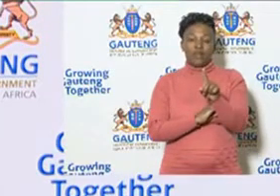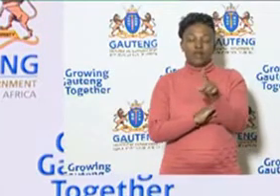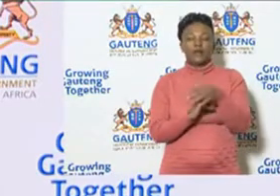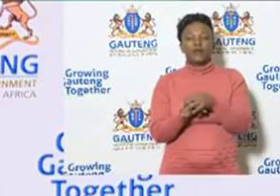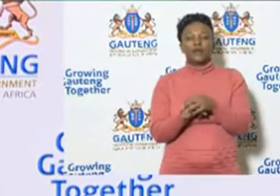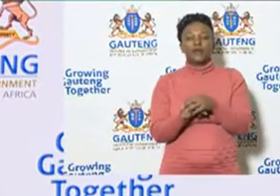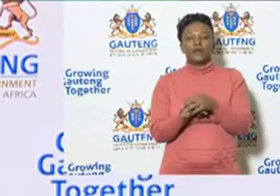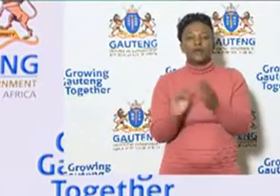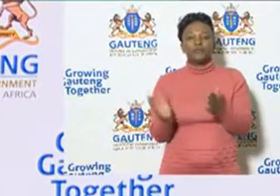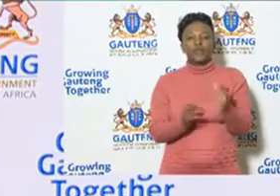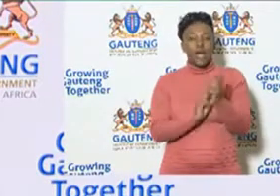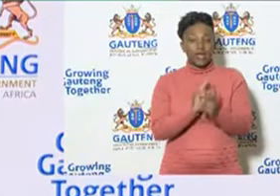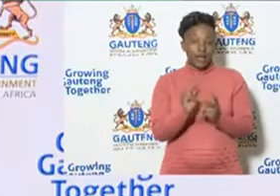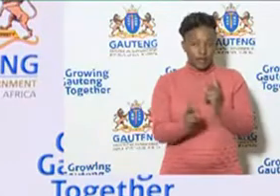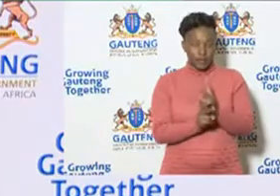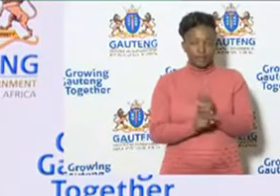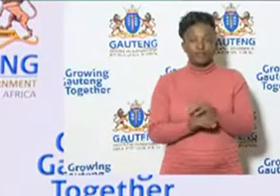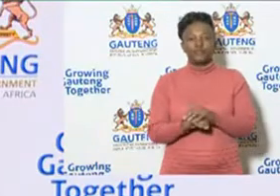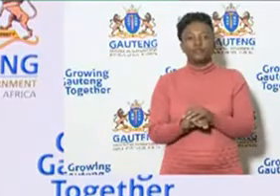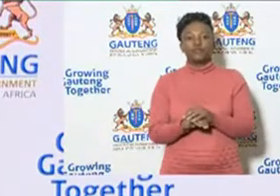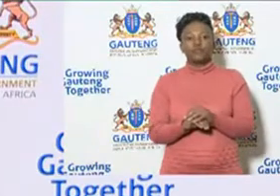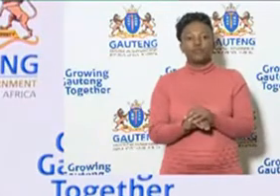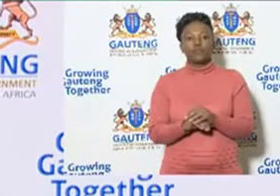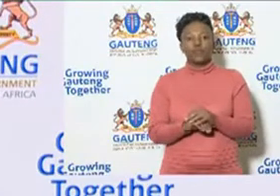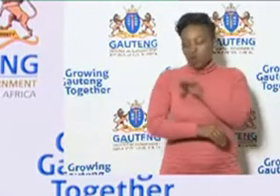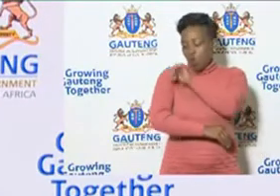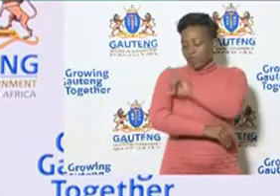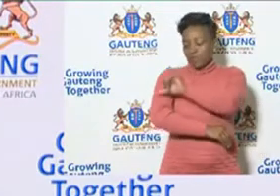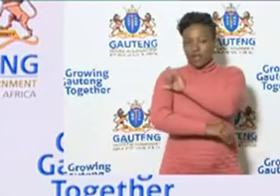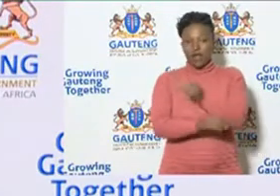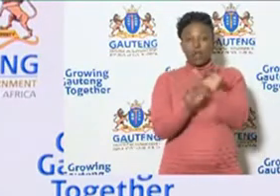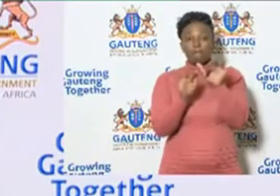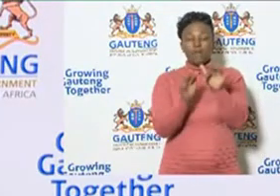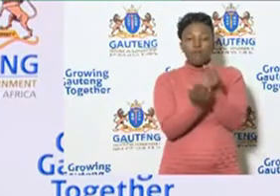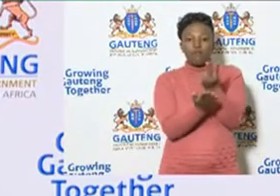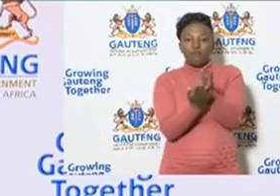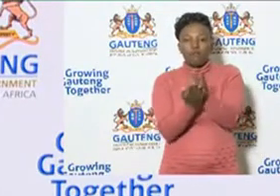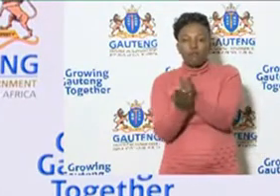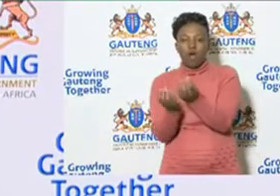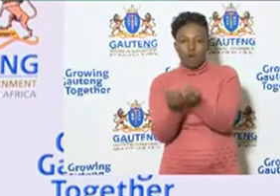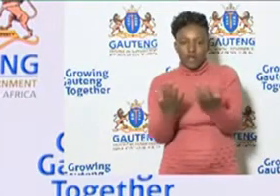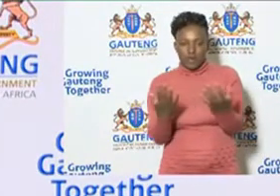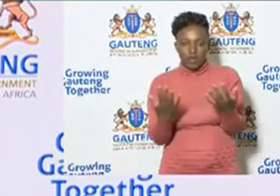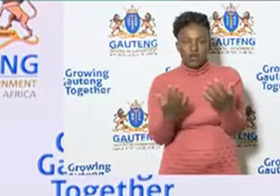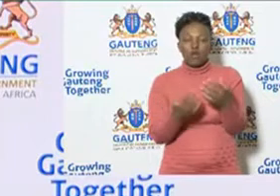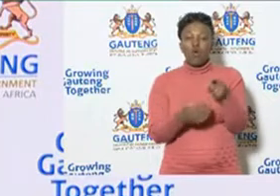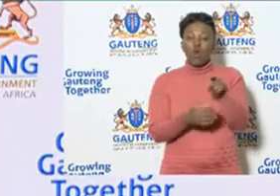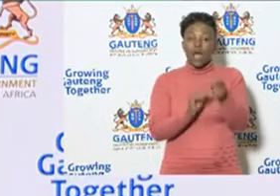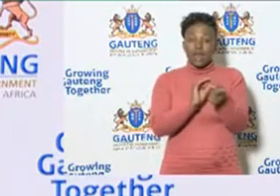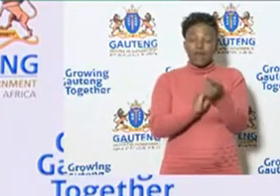Again, this looking at the hospital admissions is important because clinical interventions happen